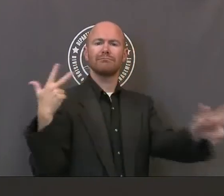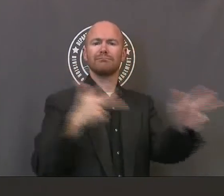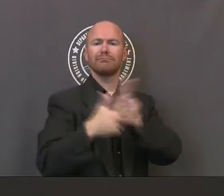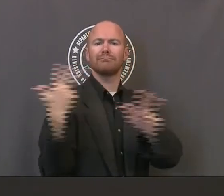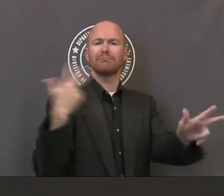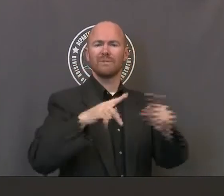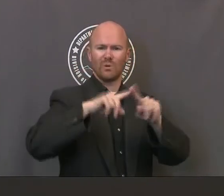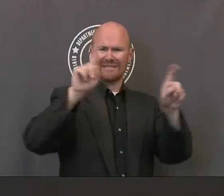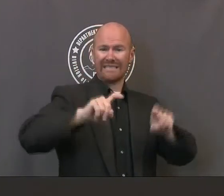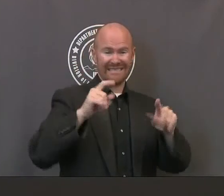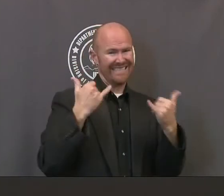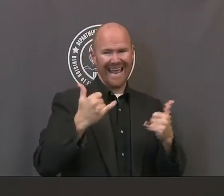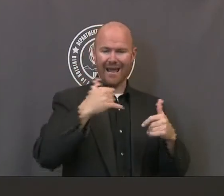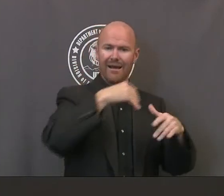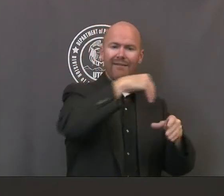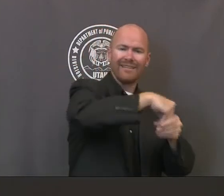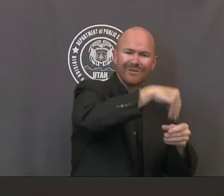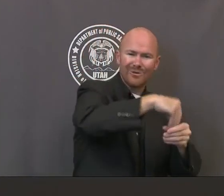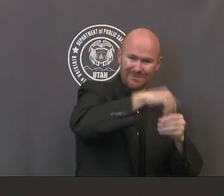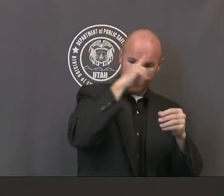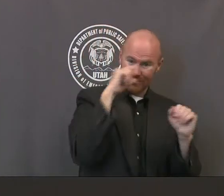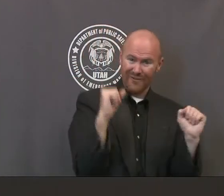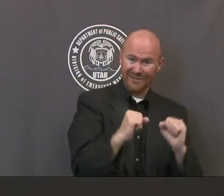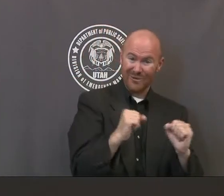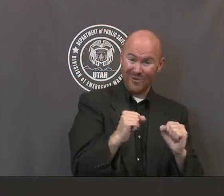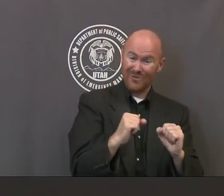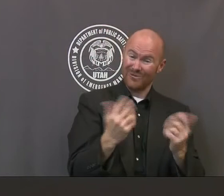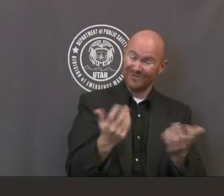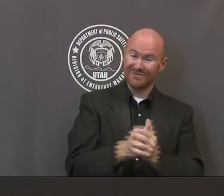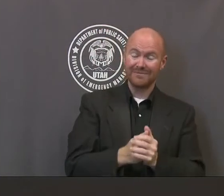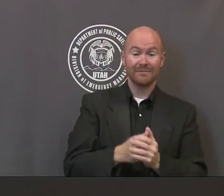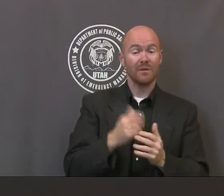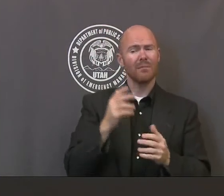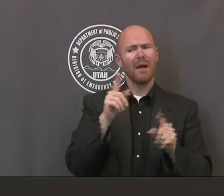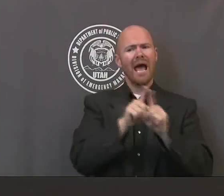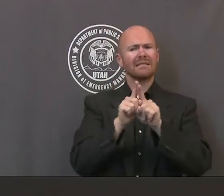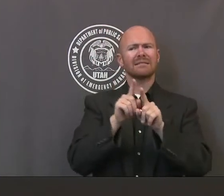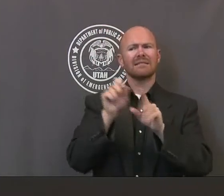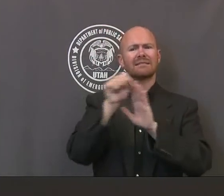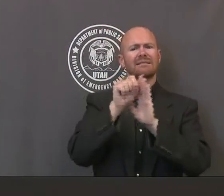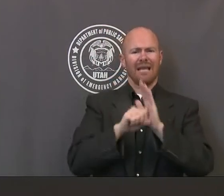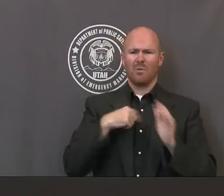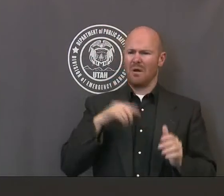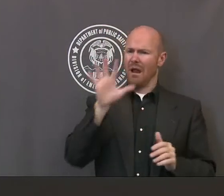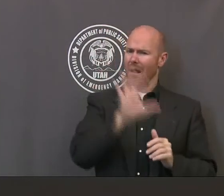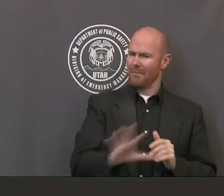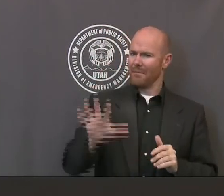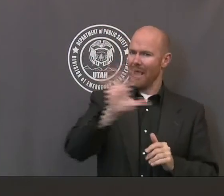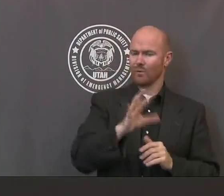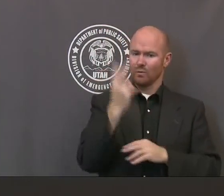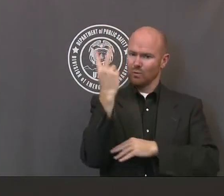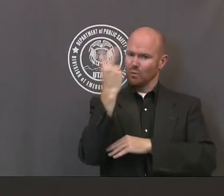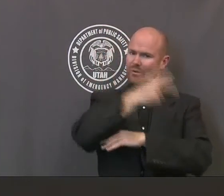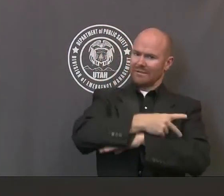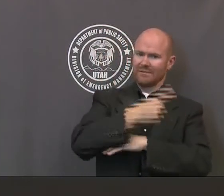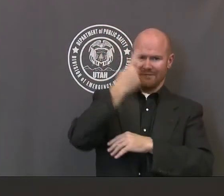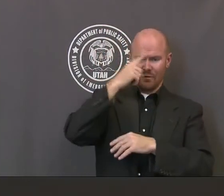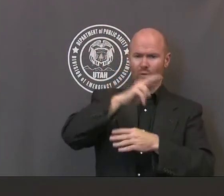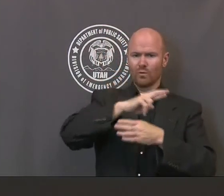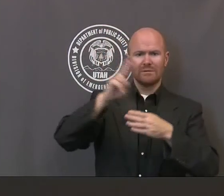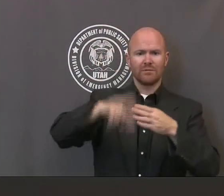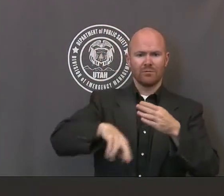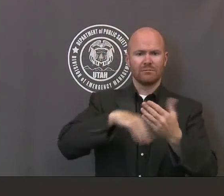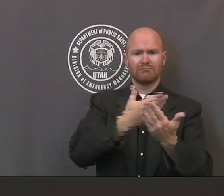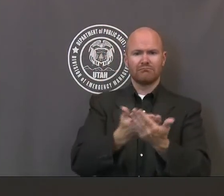those barriers are to getting a quicker turnaround time. On average, as a state, though, we're just over 2 days for a turnaround time. We certainly want that to